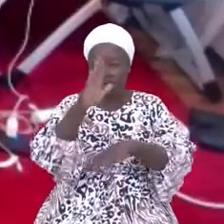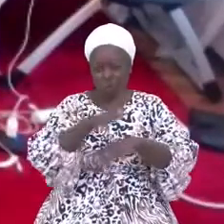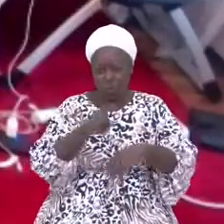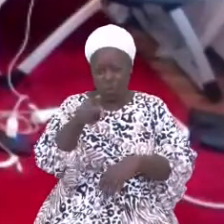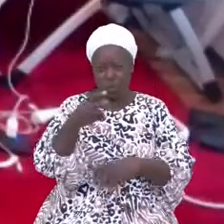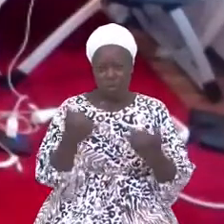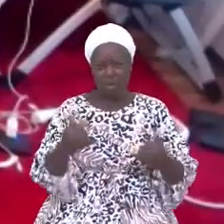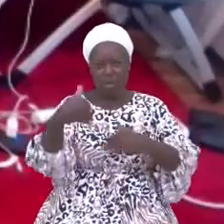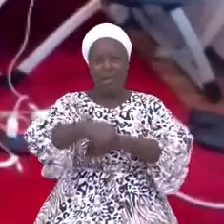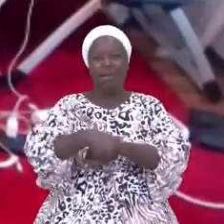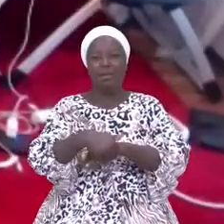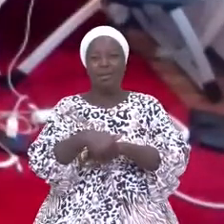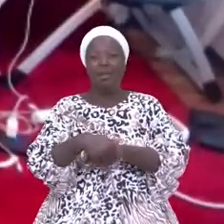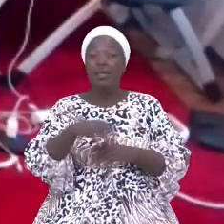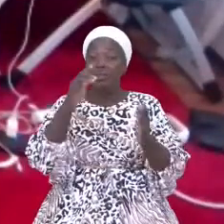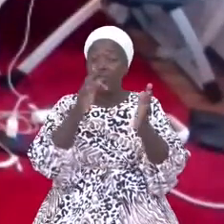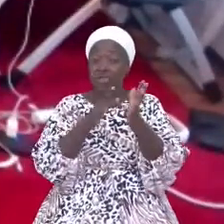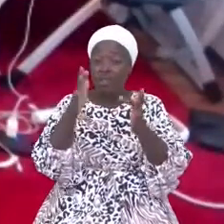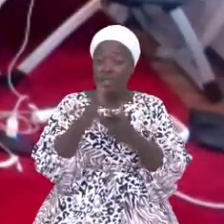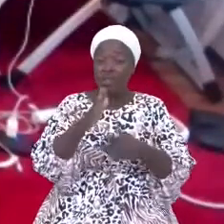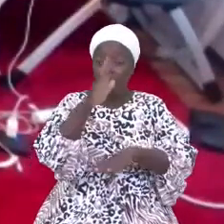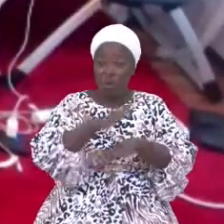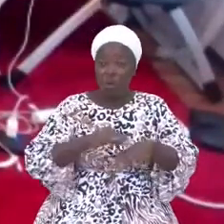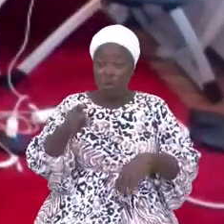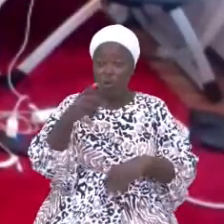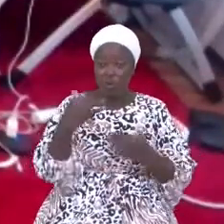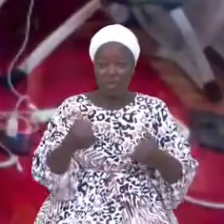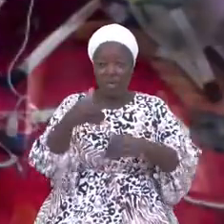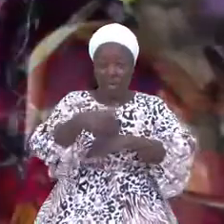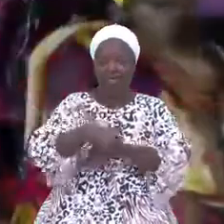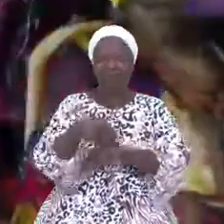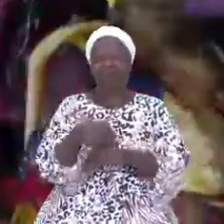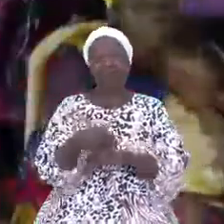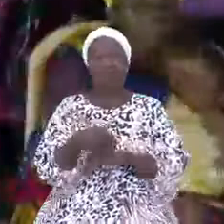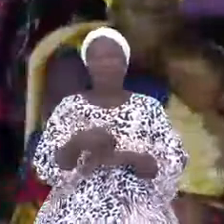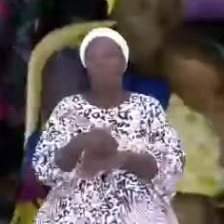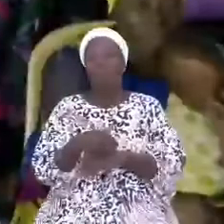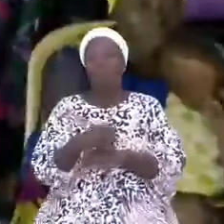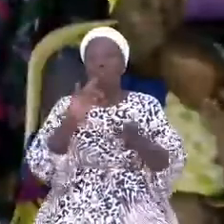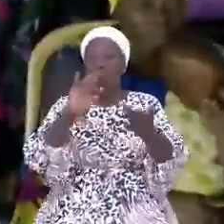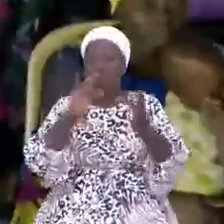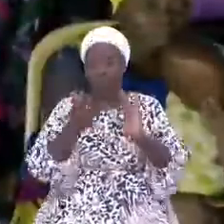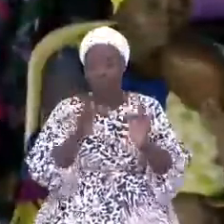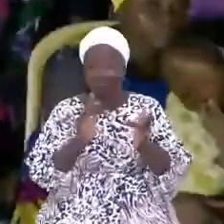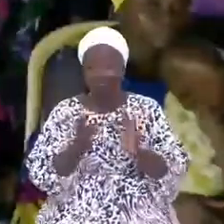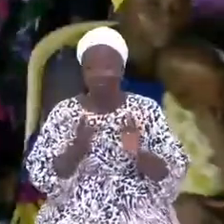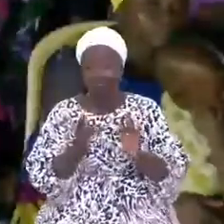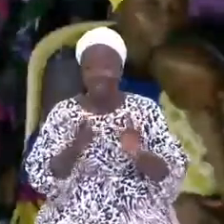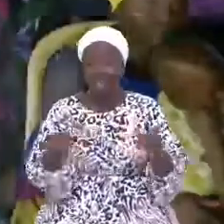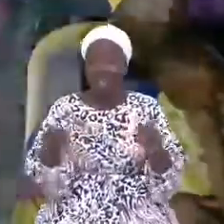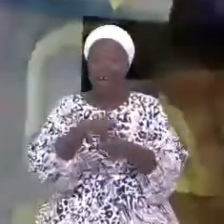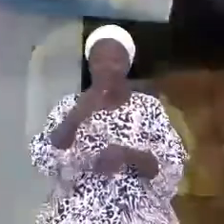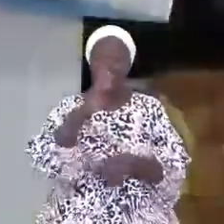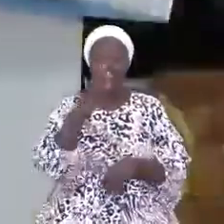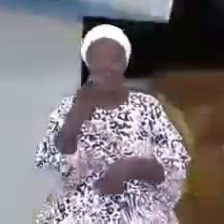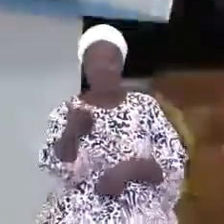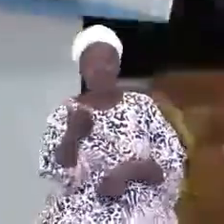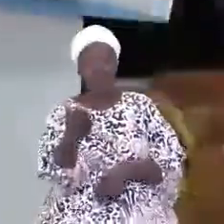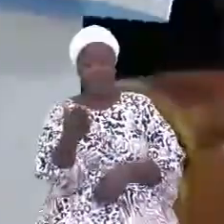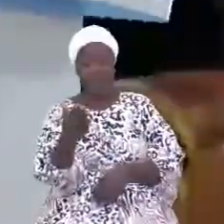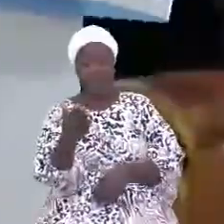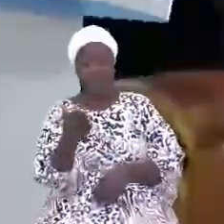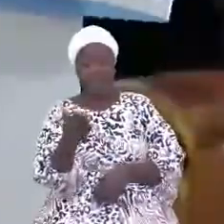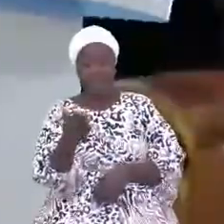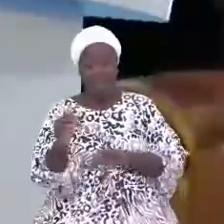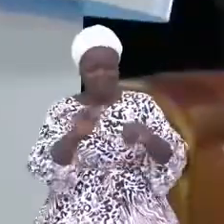tonight. I said, Jesus calls you tonight. Online, as you are there. Do I